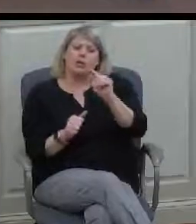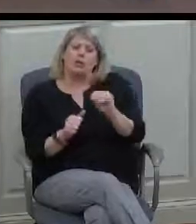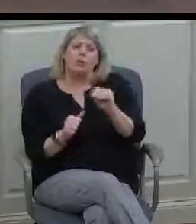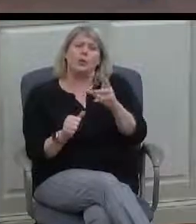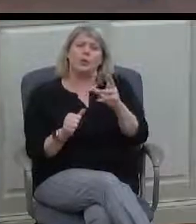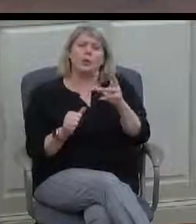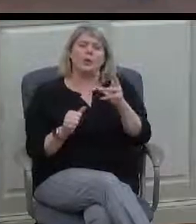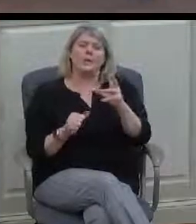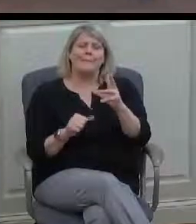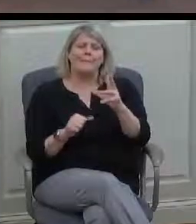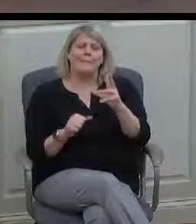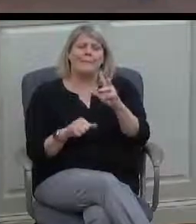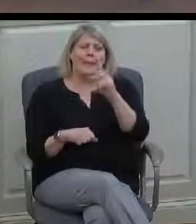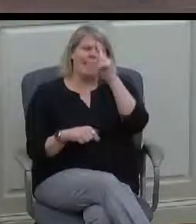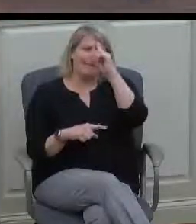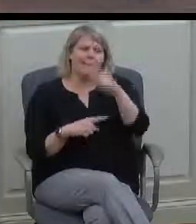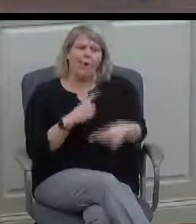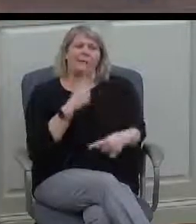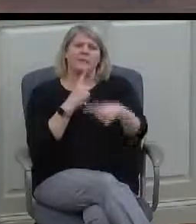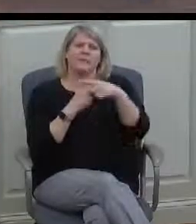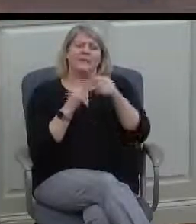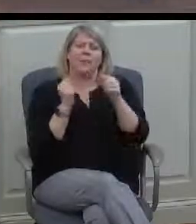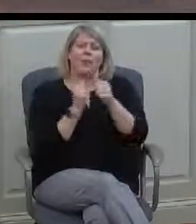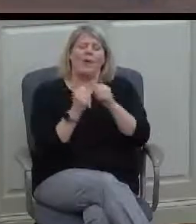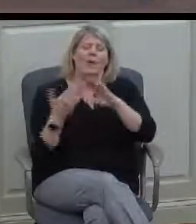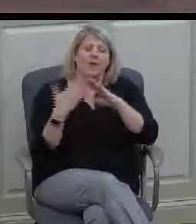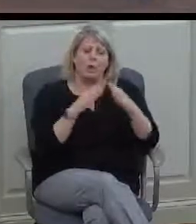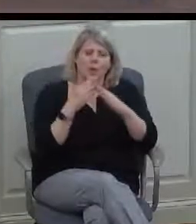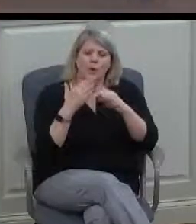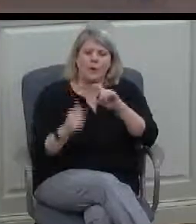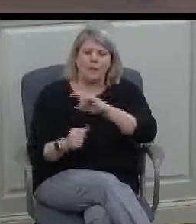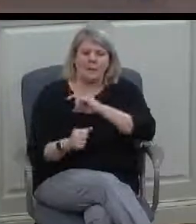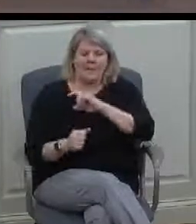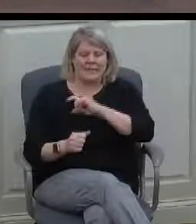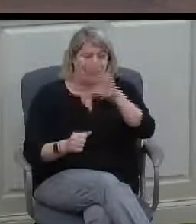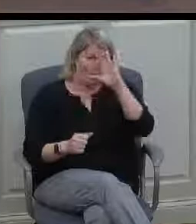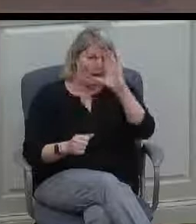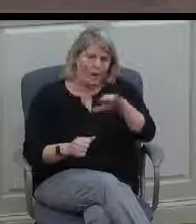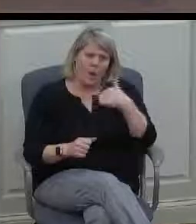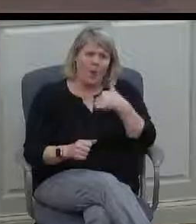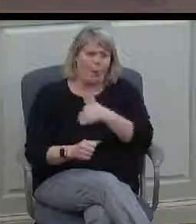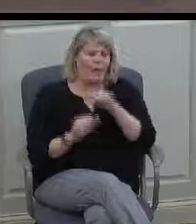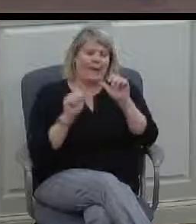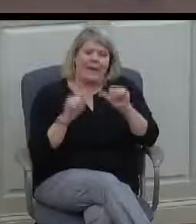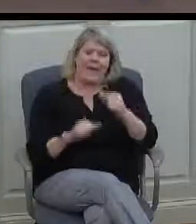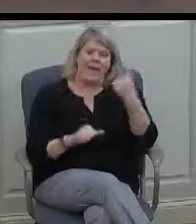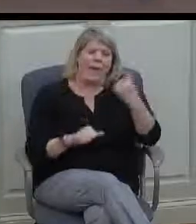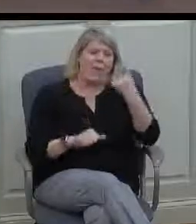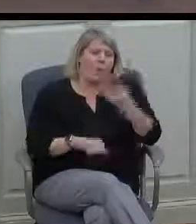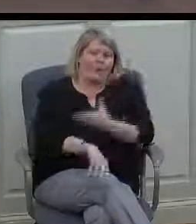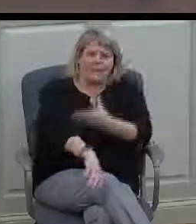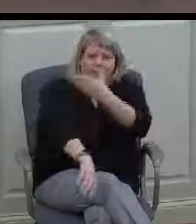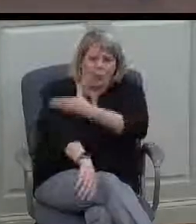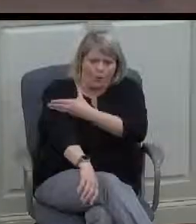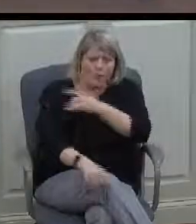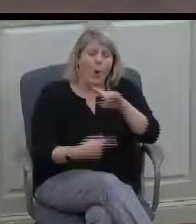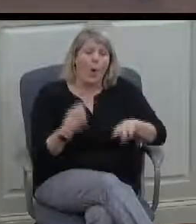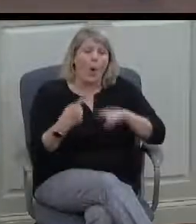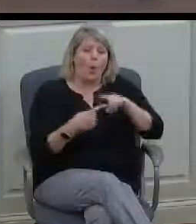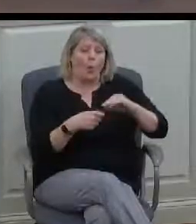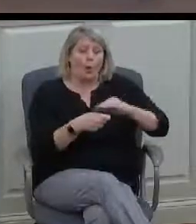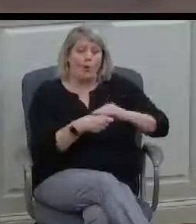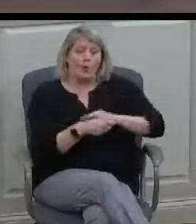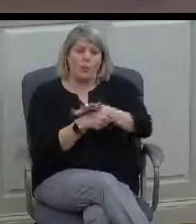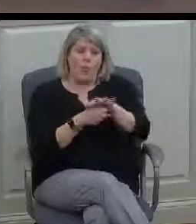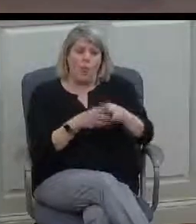as we can be. I'm sure, as we all know, we can be better at it. And hopefully when COVID lifts, we can do some